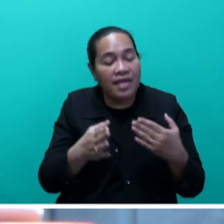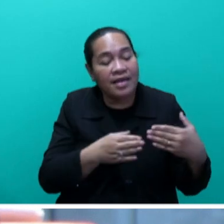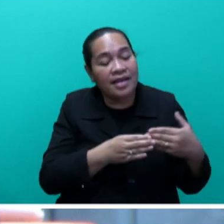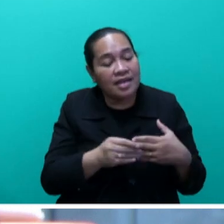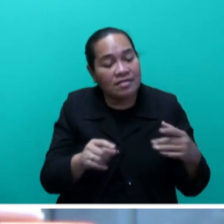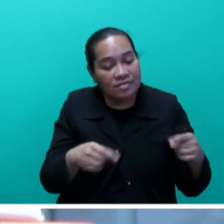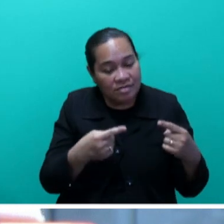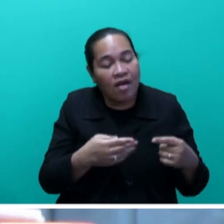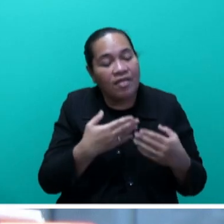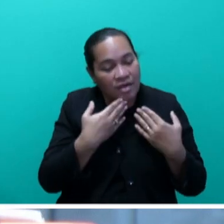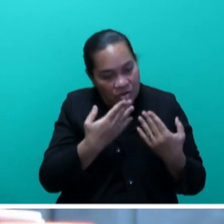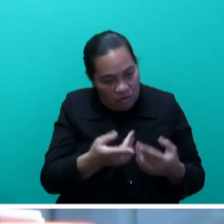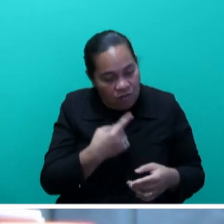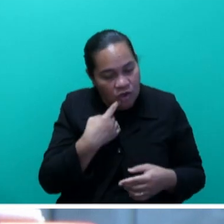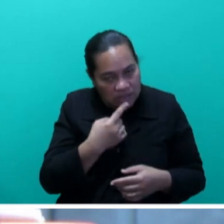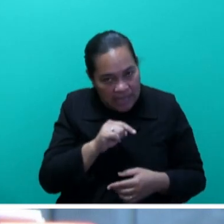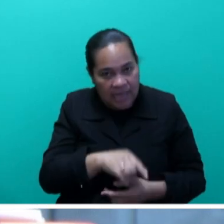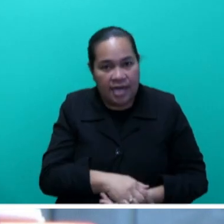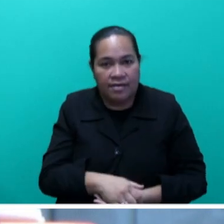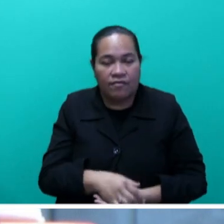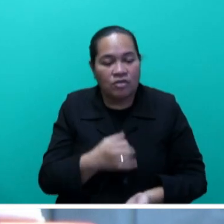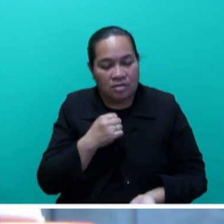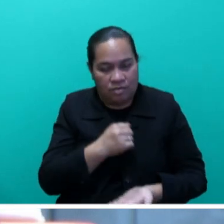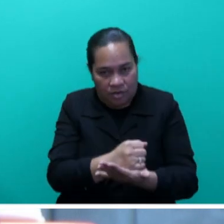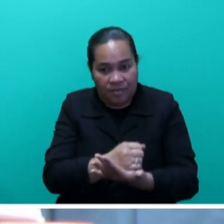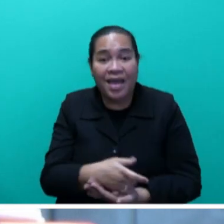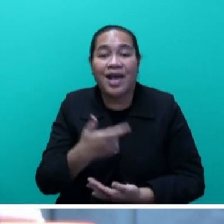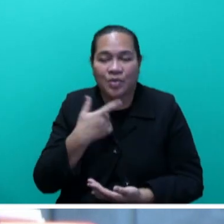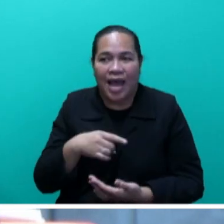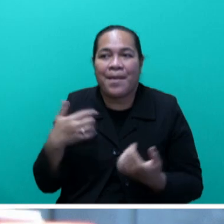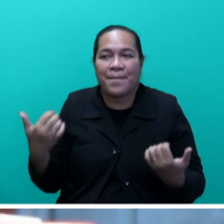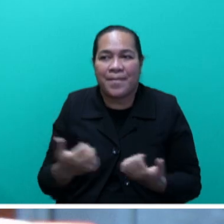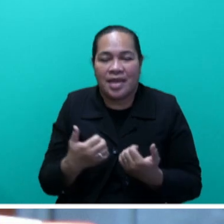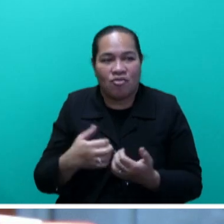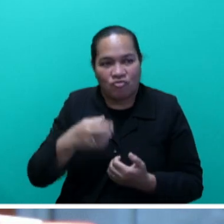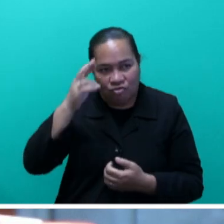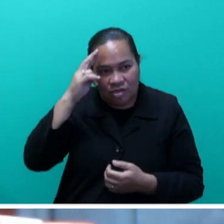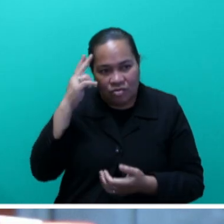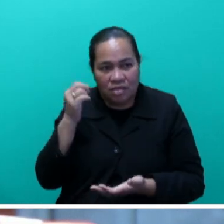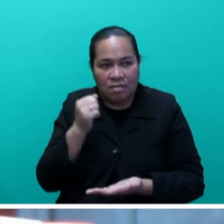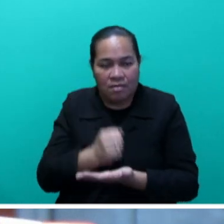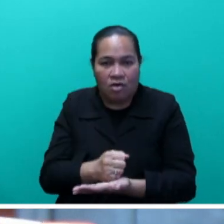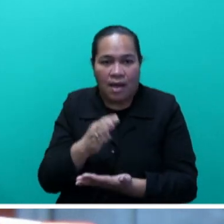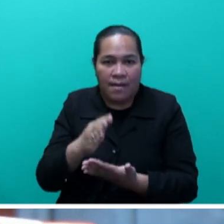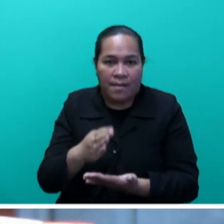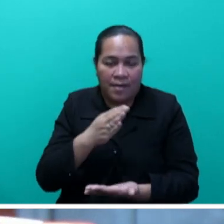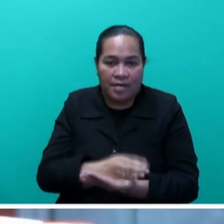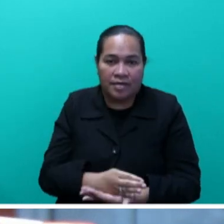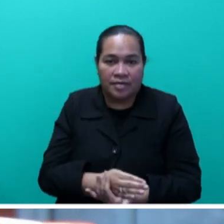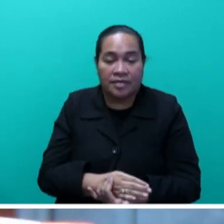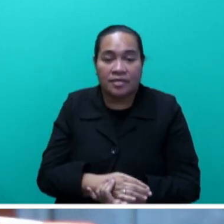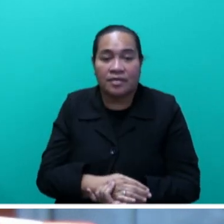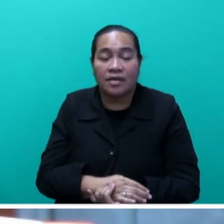acknowledging that. So, Mr. Speaker, this is why I have many reasons to support this budget. As the Honourable Minister of Finance